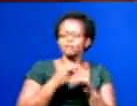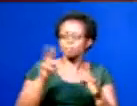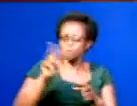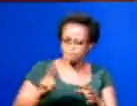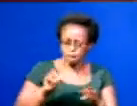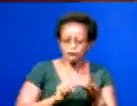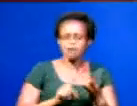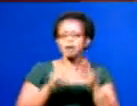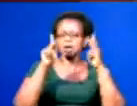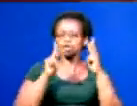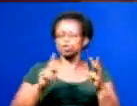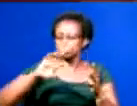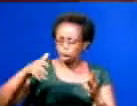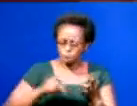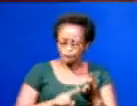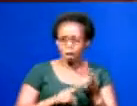County, in Kakamega County,